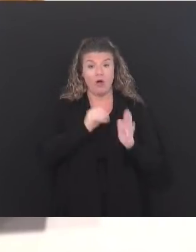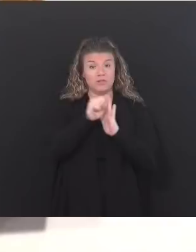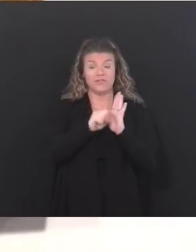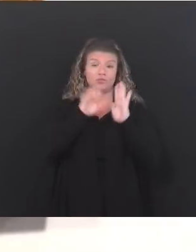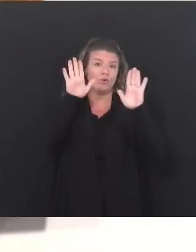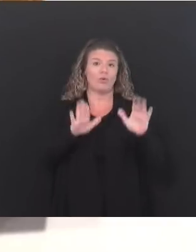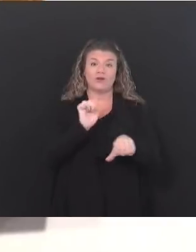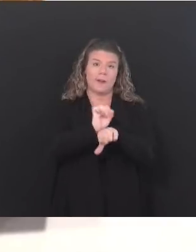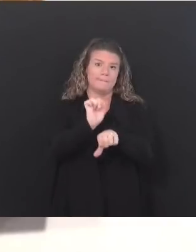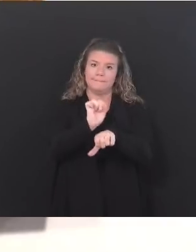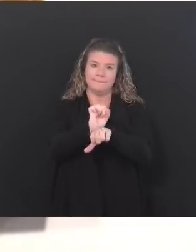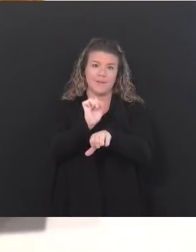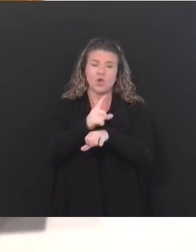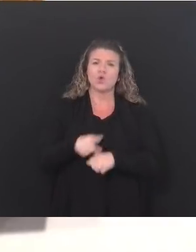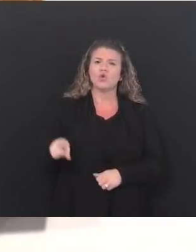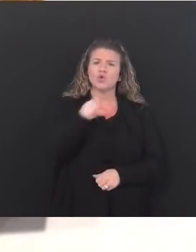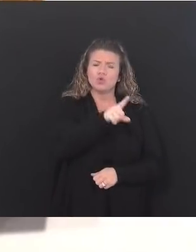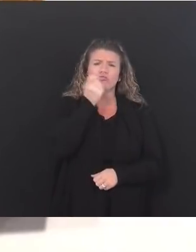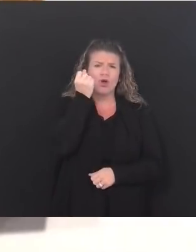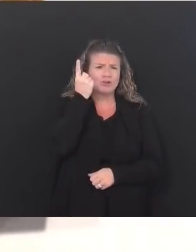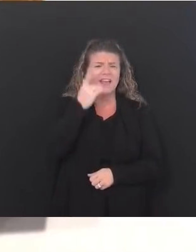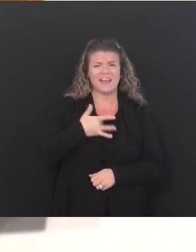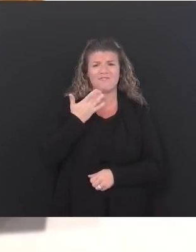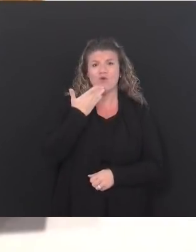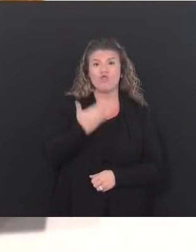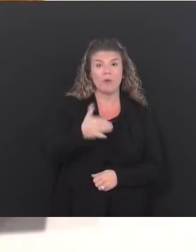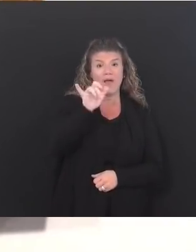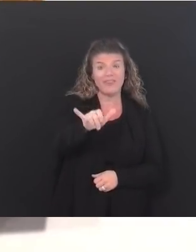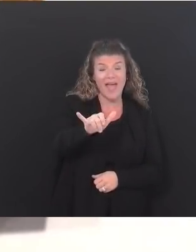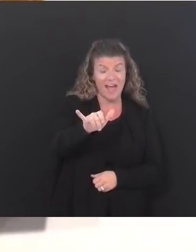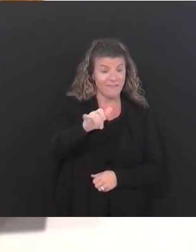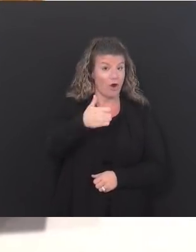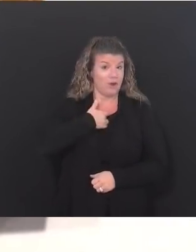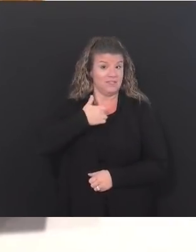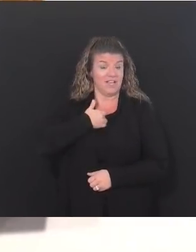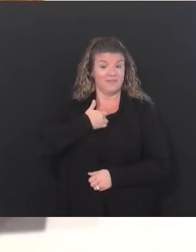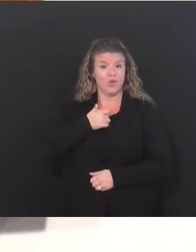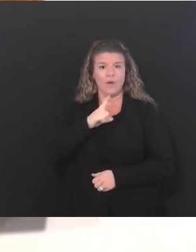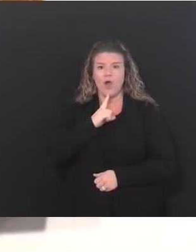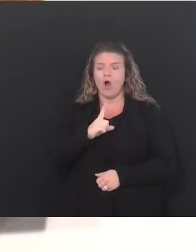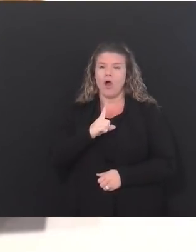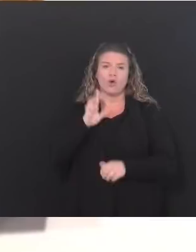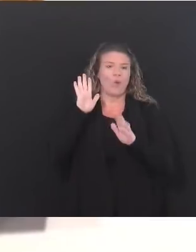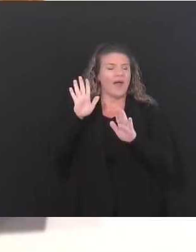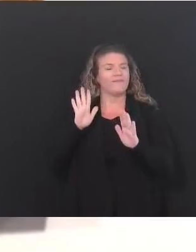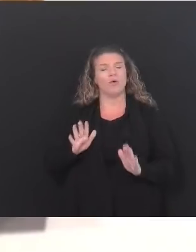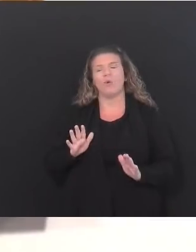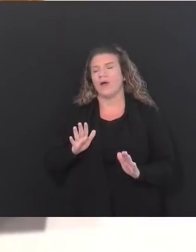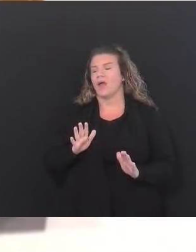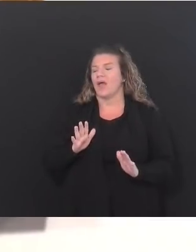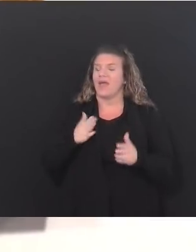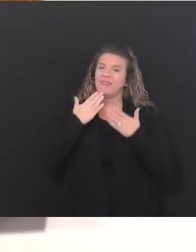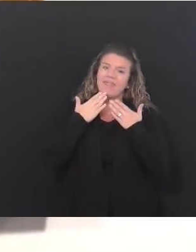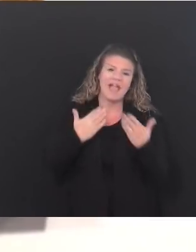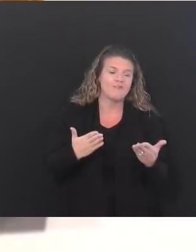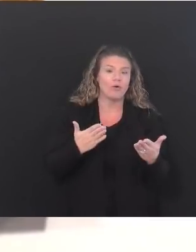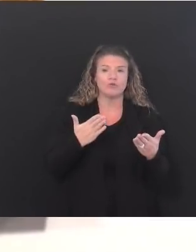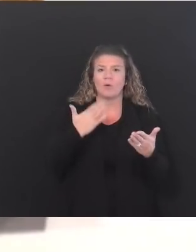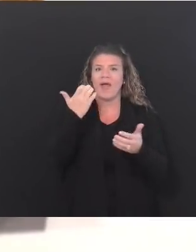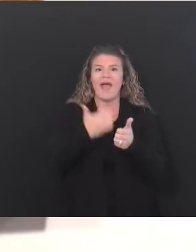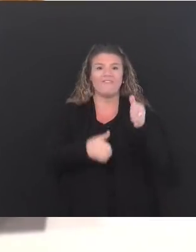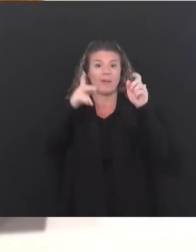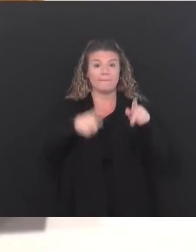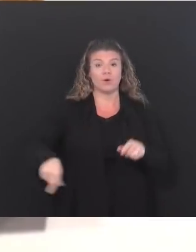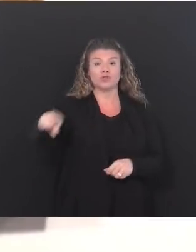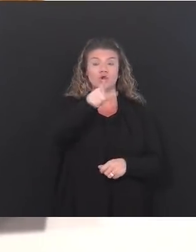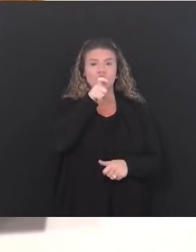should feel good about that. And for us, we are incredibly grateful and indebted to each person who